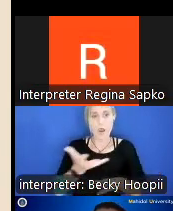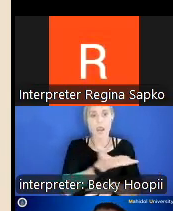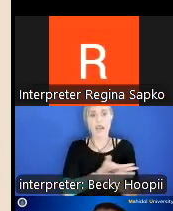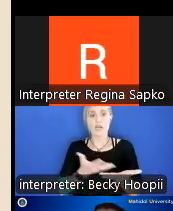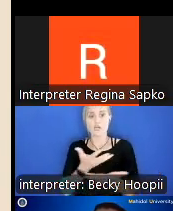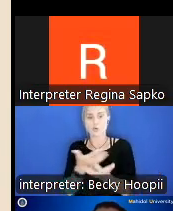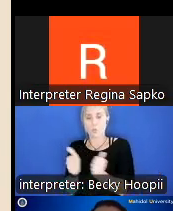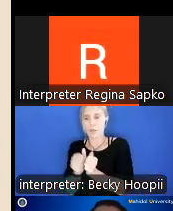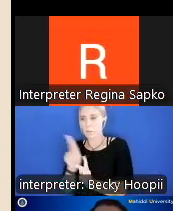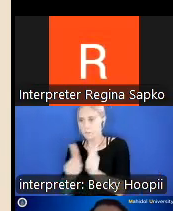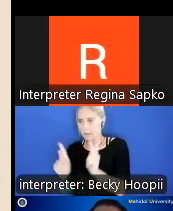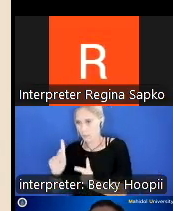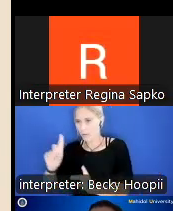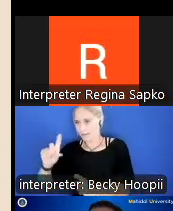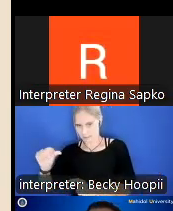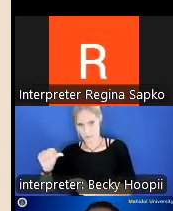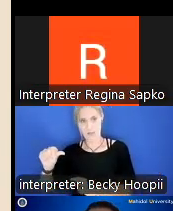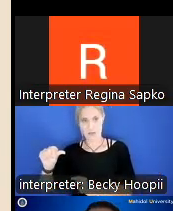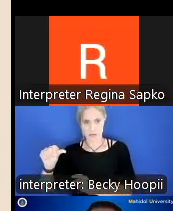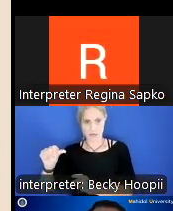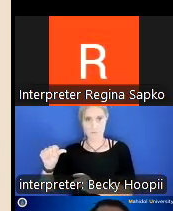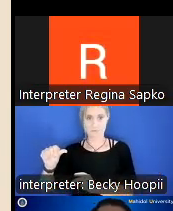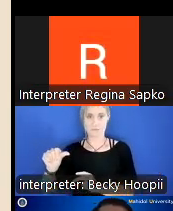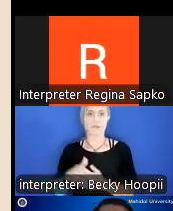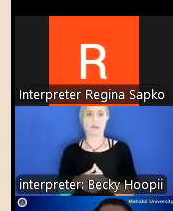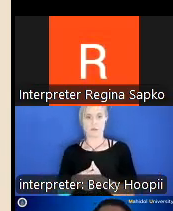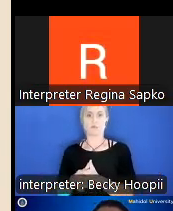disability to social enterprise.